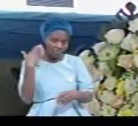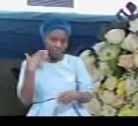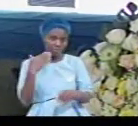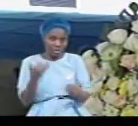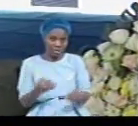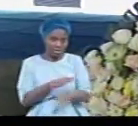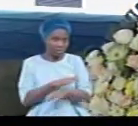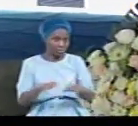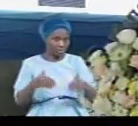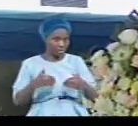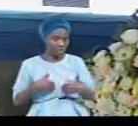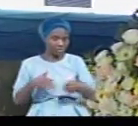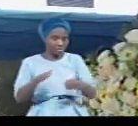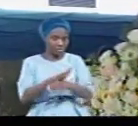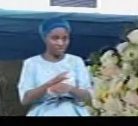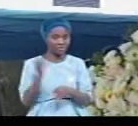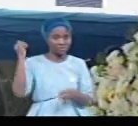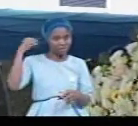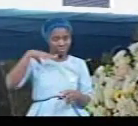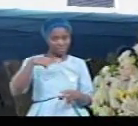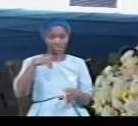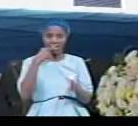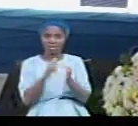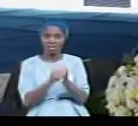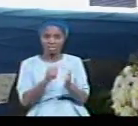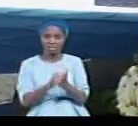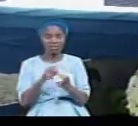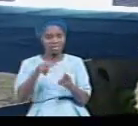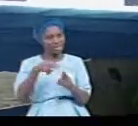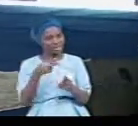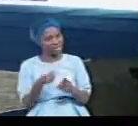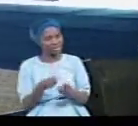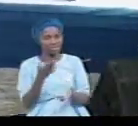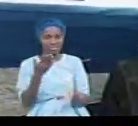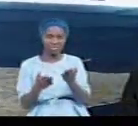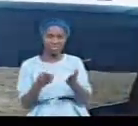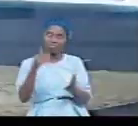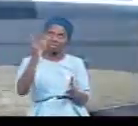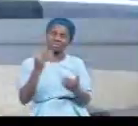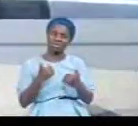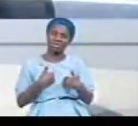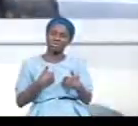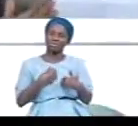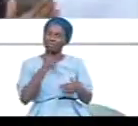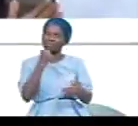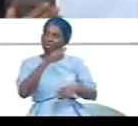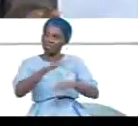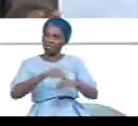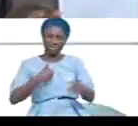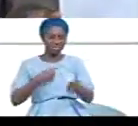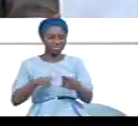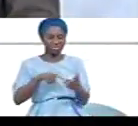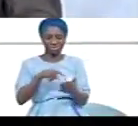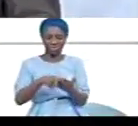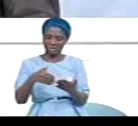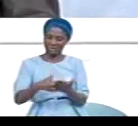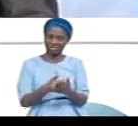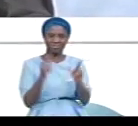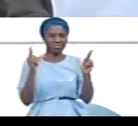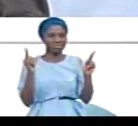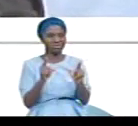say, either the Lord has not called me to this new level because I don't have the grace